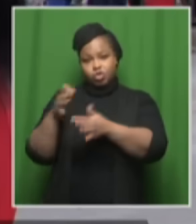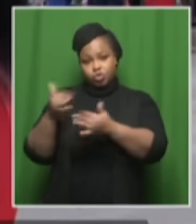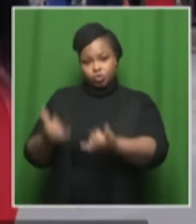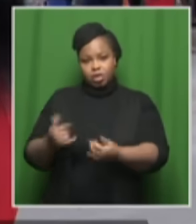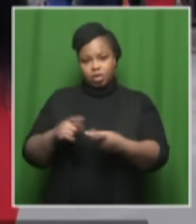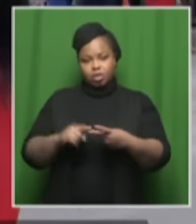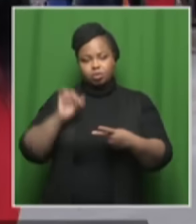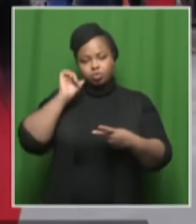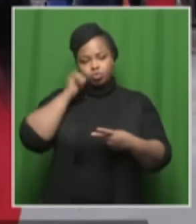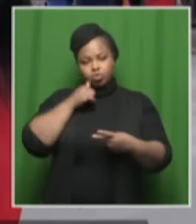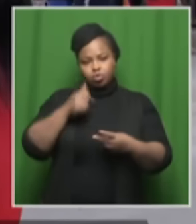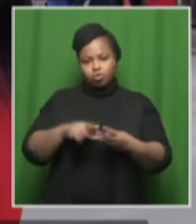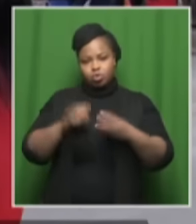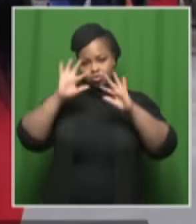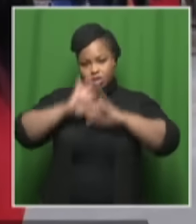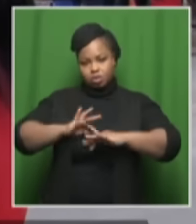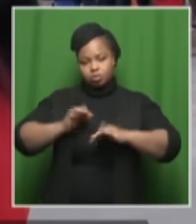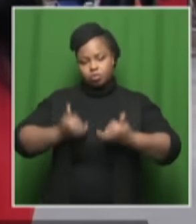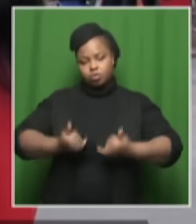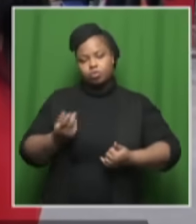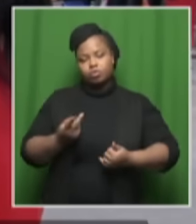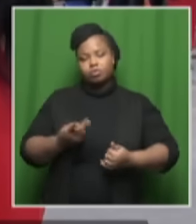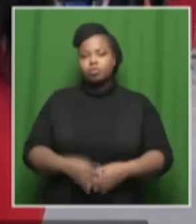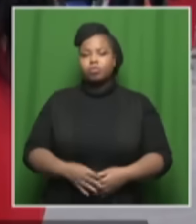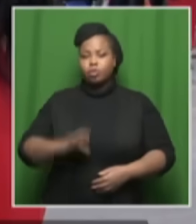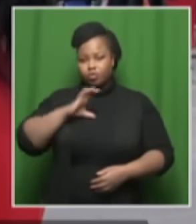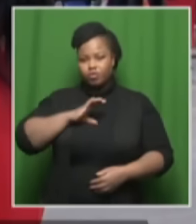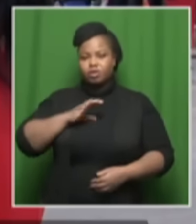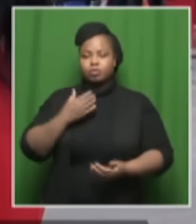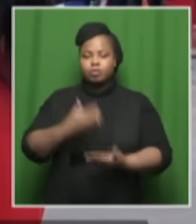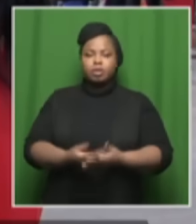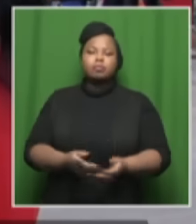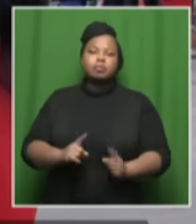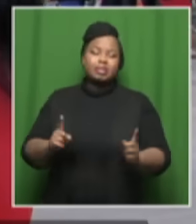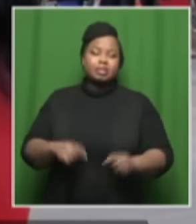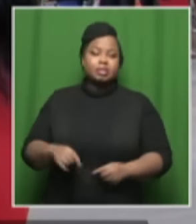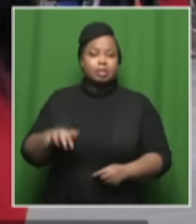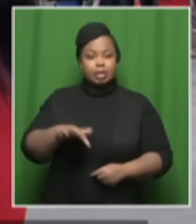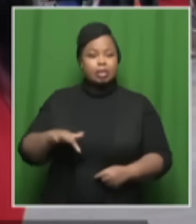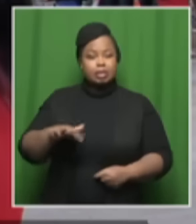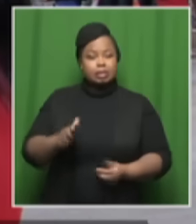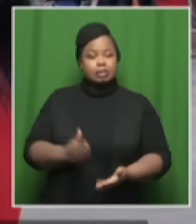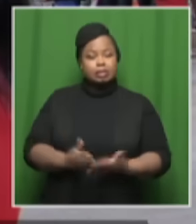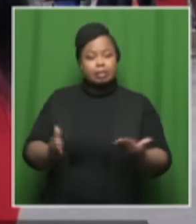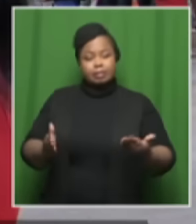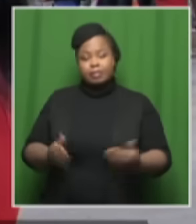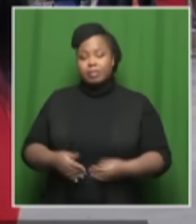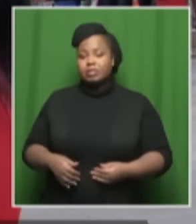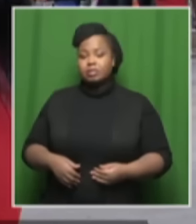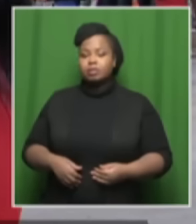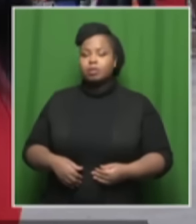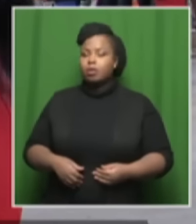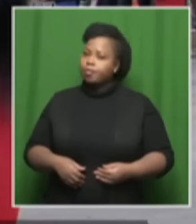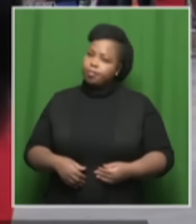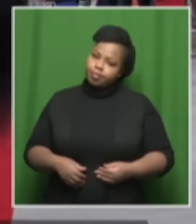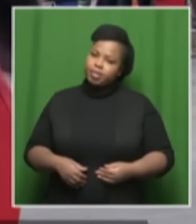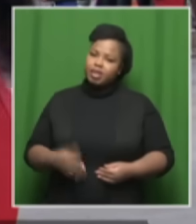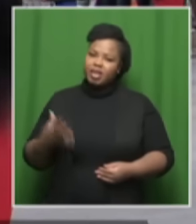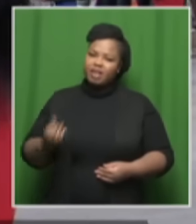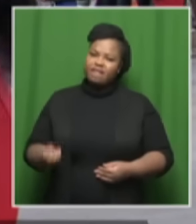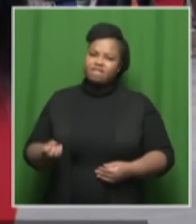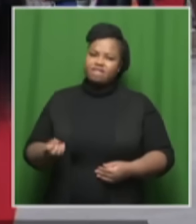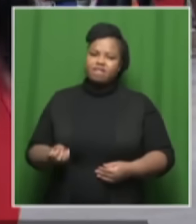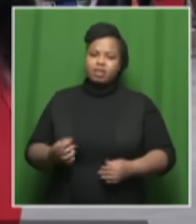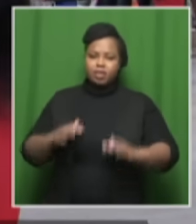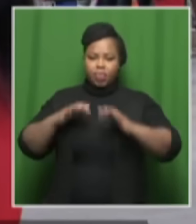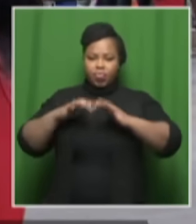tonight and tomorrow, and we're confident we'll get there. It's just the areas have been these are areas that have what we call pancake quite heavily,